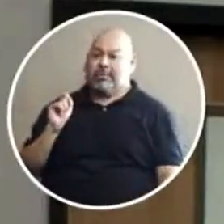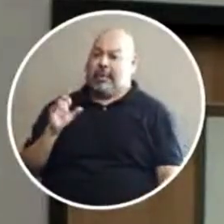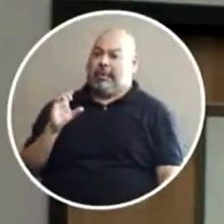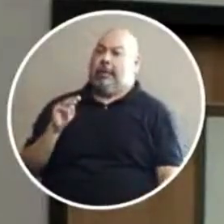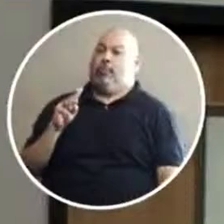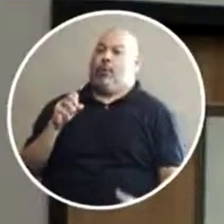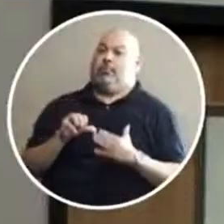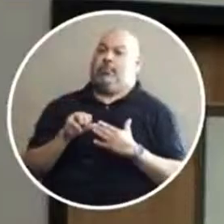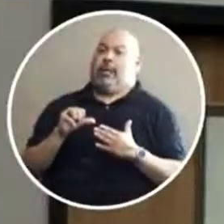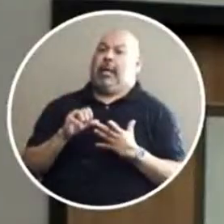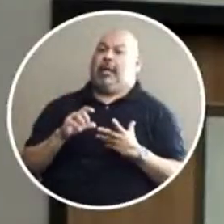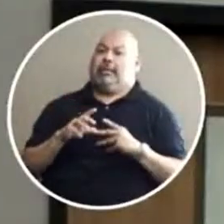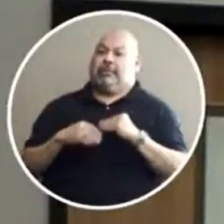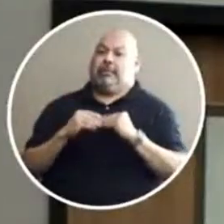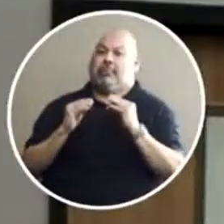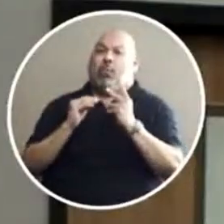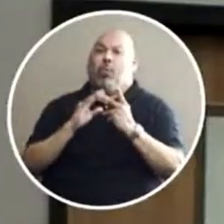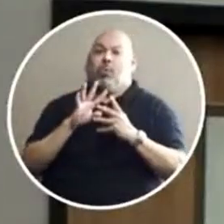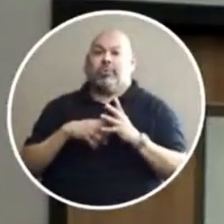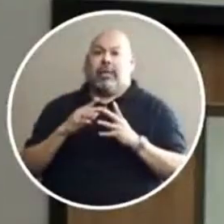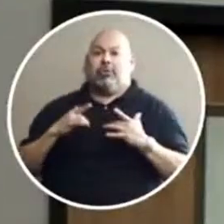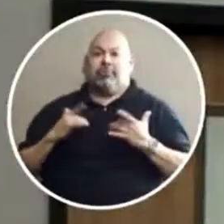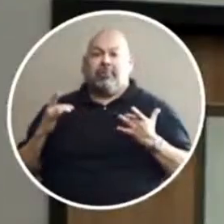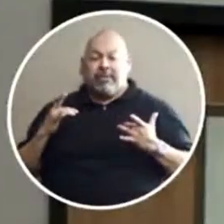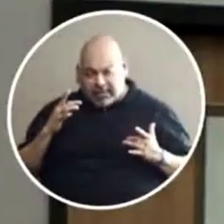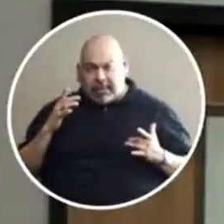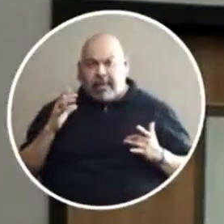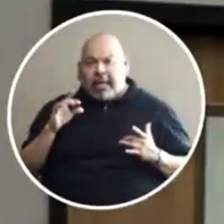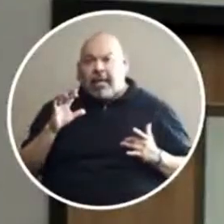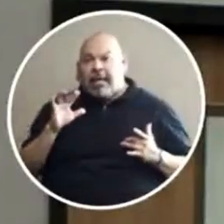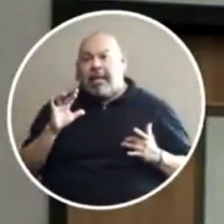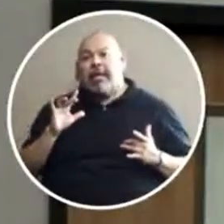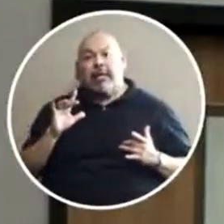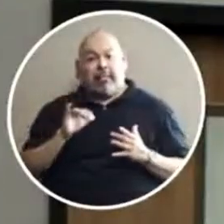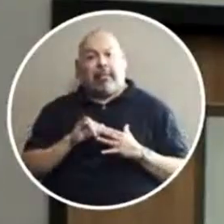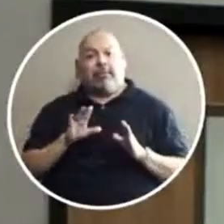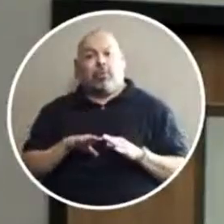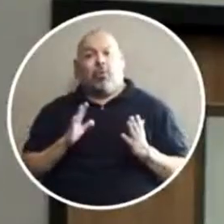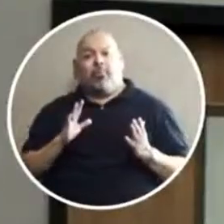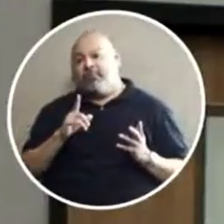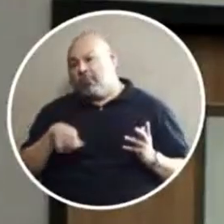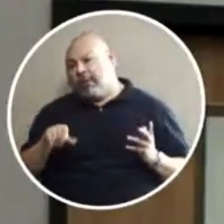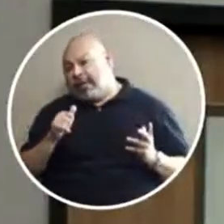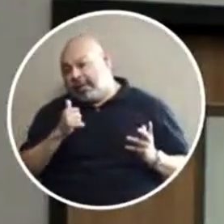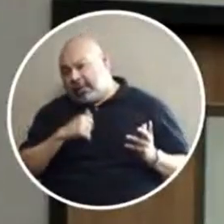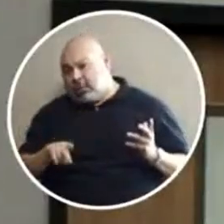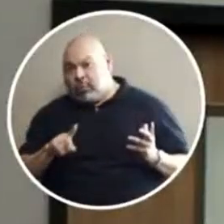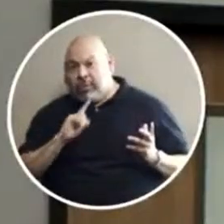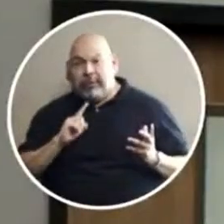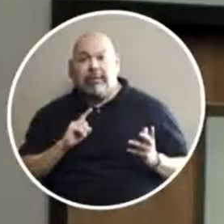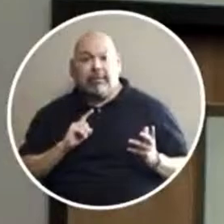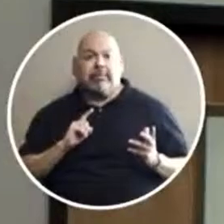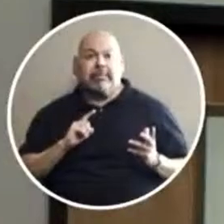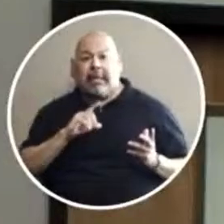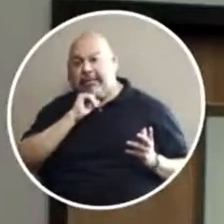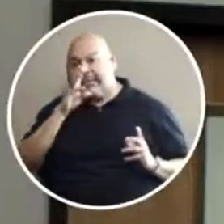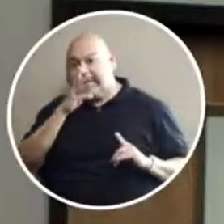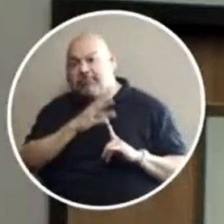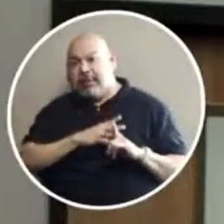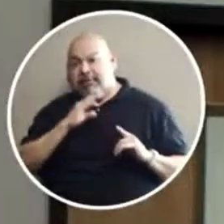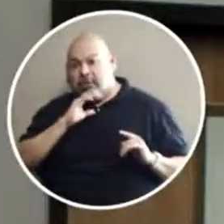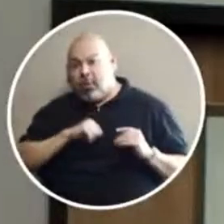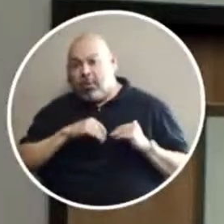powerflu.com website for additional scheduled events, and that's open for anyone that is 6 months and older.